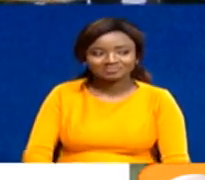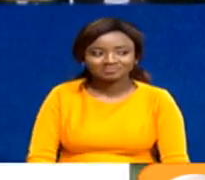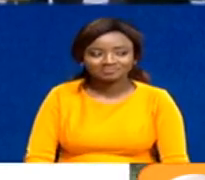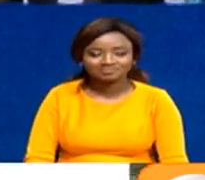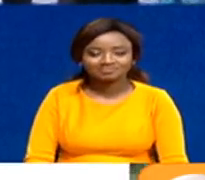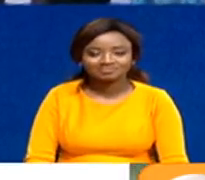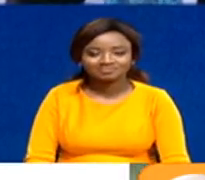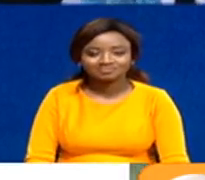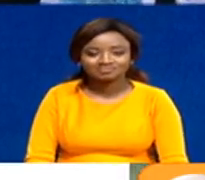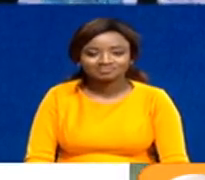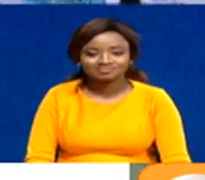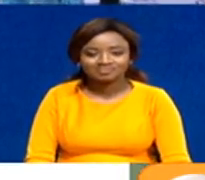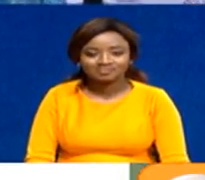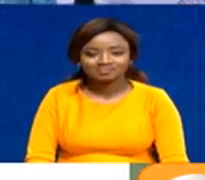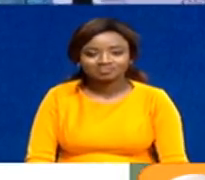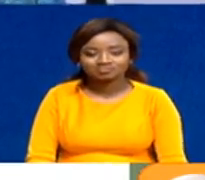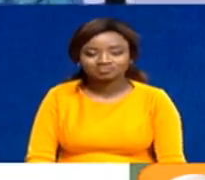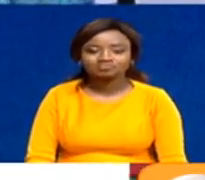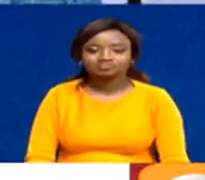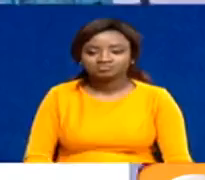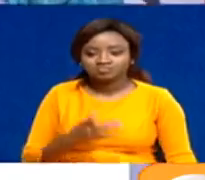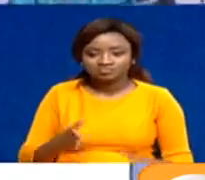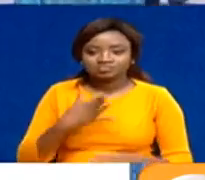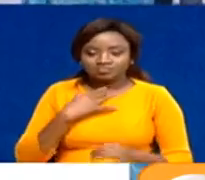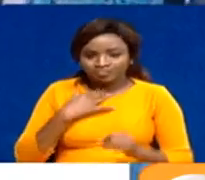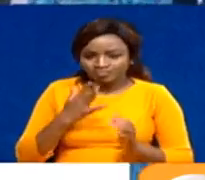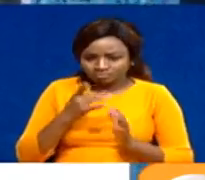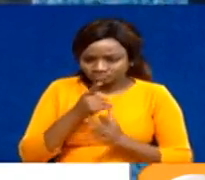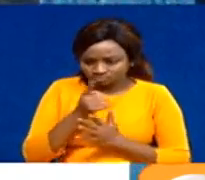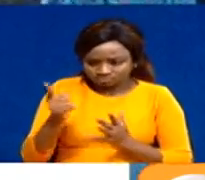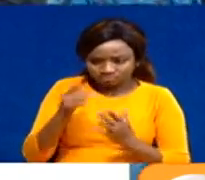The onus is now on sports federations in the country to package themselves in a